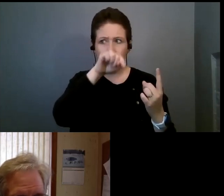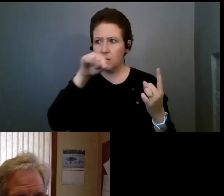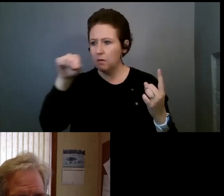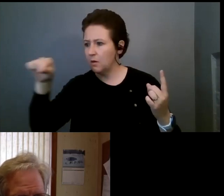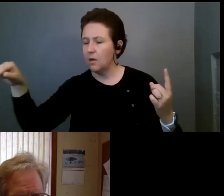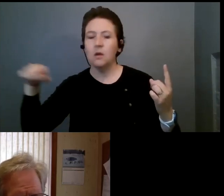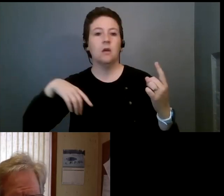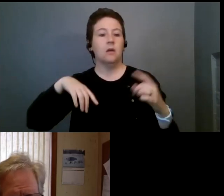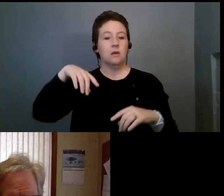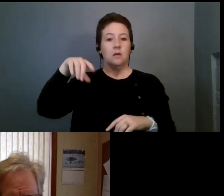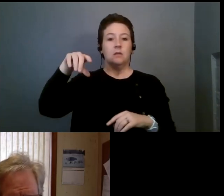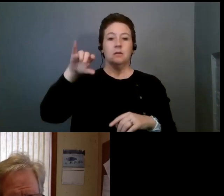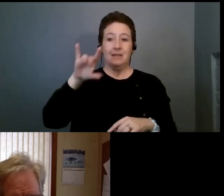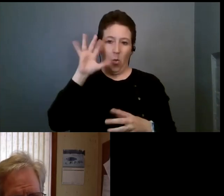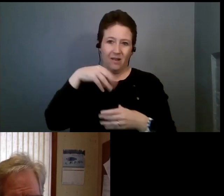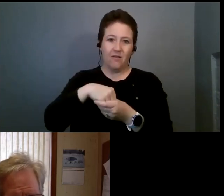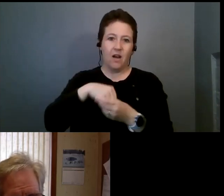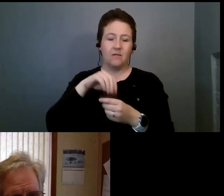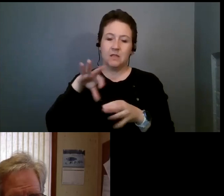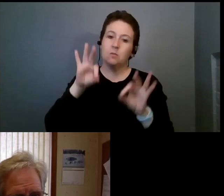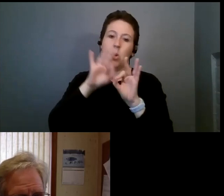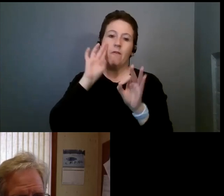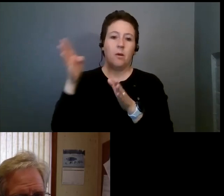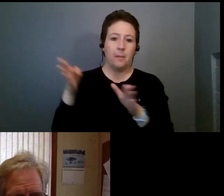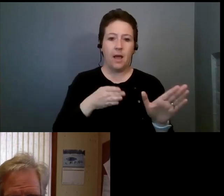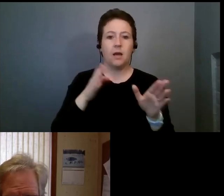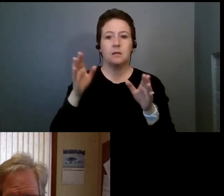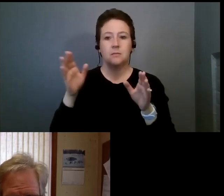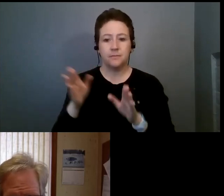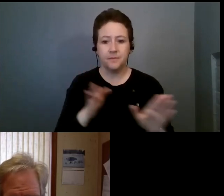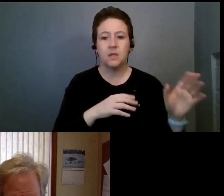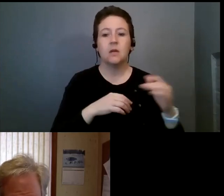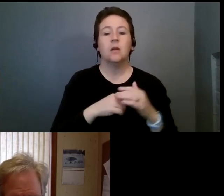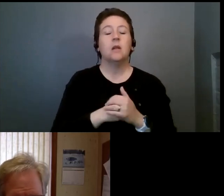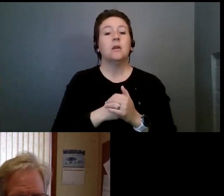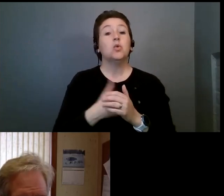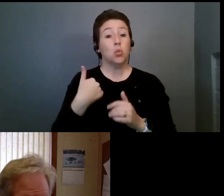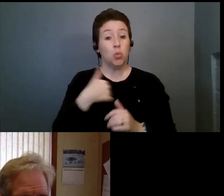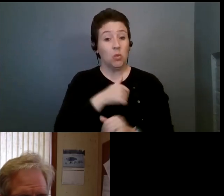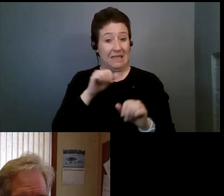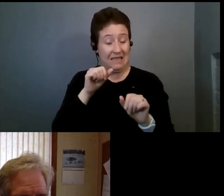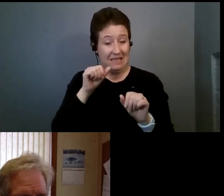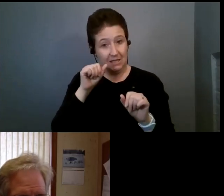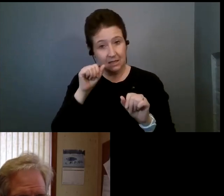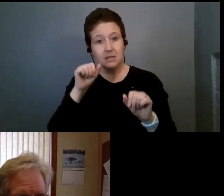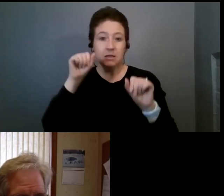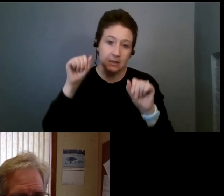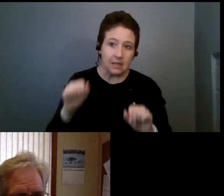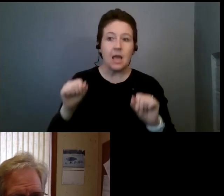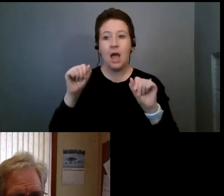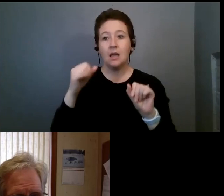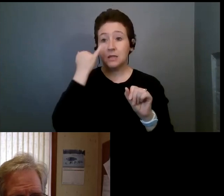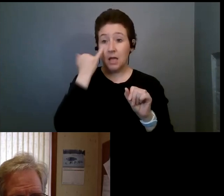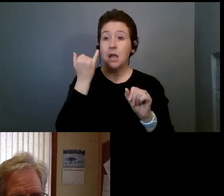and they're very important part of our planning and our preparation. So we can deal with a limited outbreak,